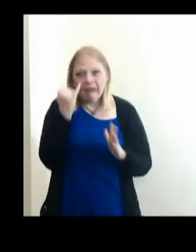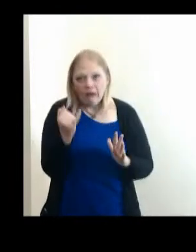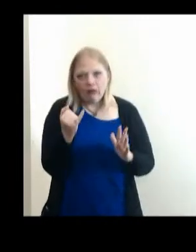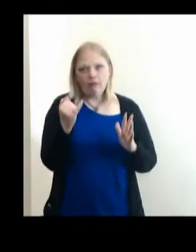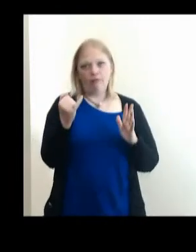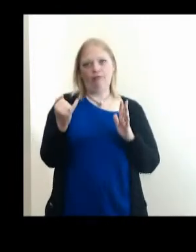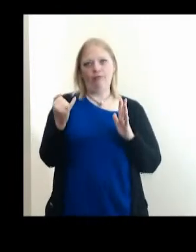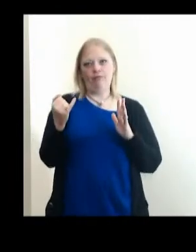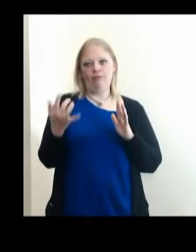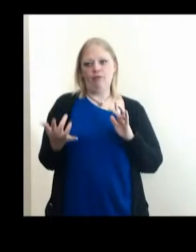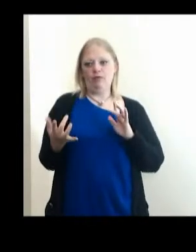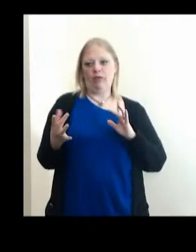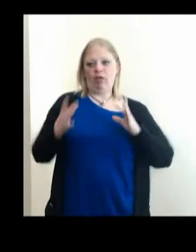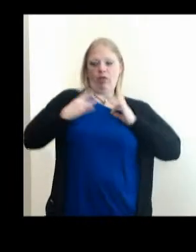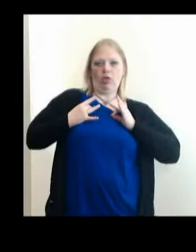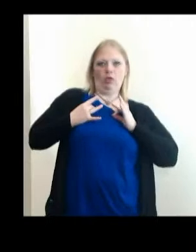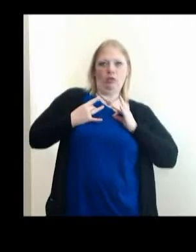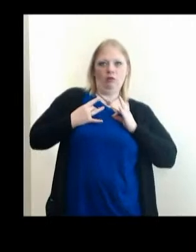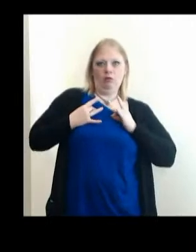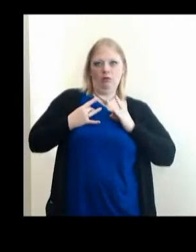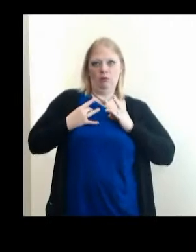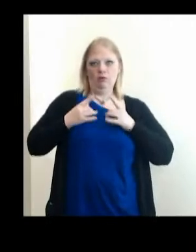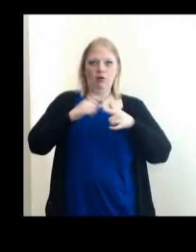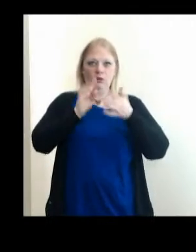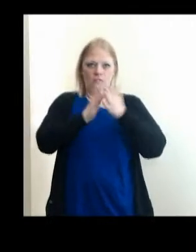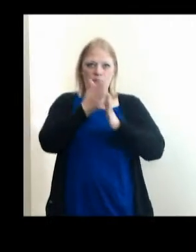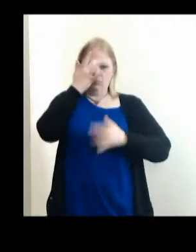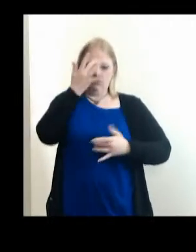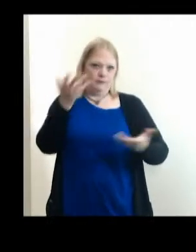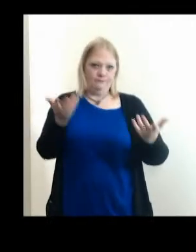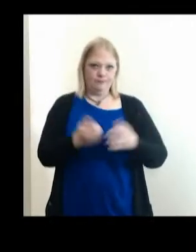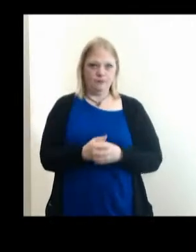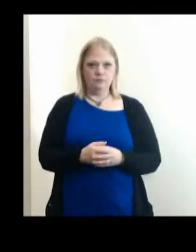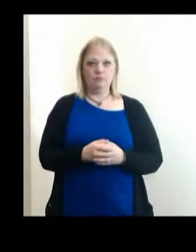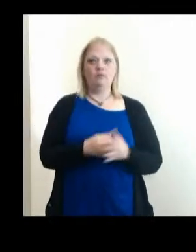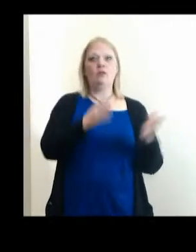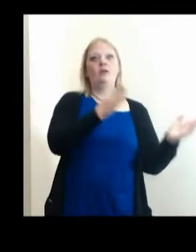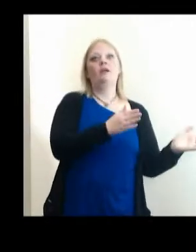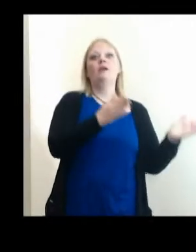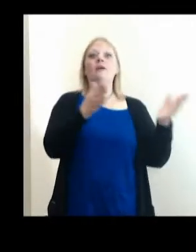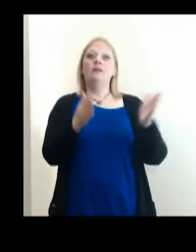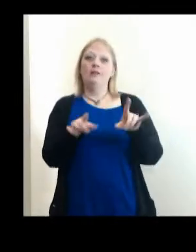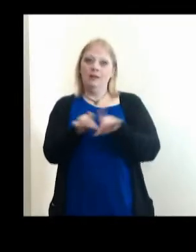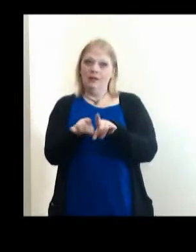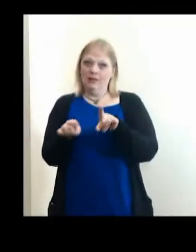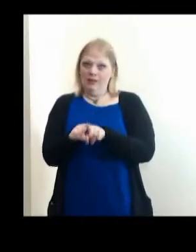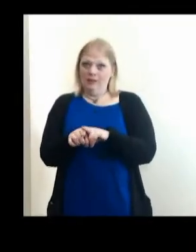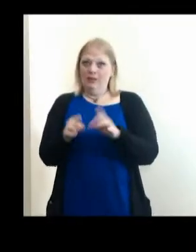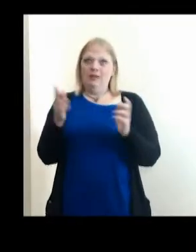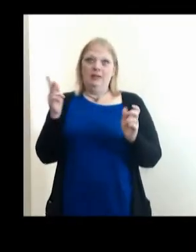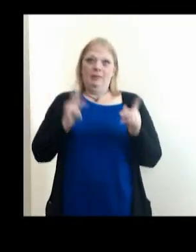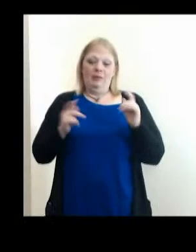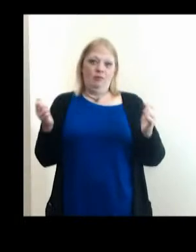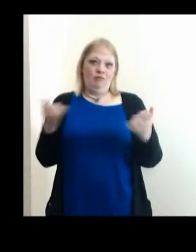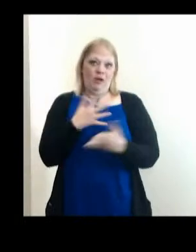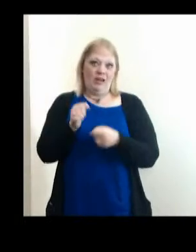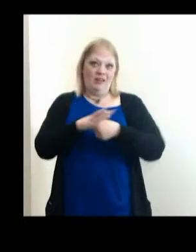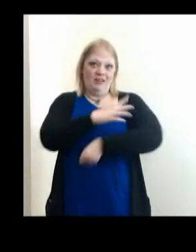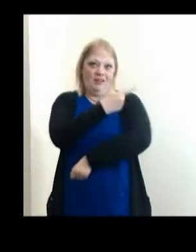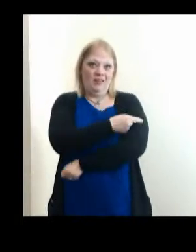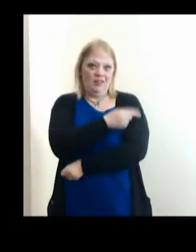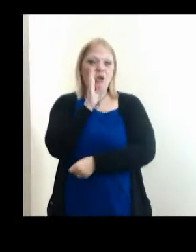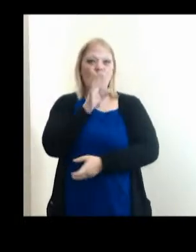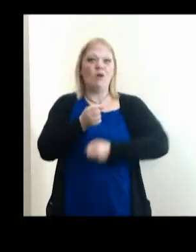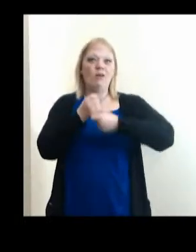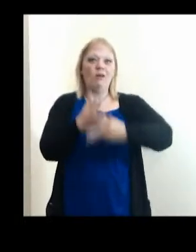we come in contact with it and contract it. Which goes also to another question. People are afraid about the COVID-19 vaccine. It will